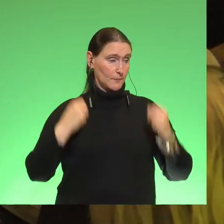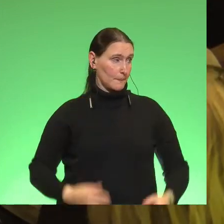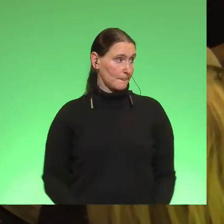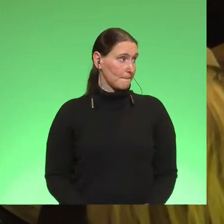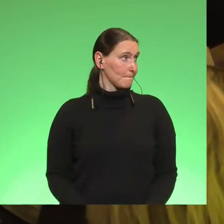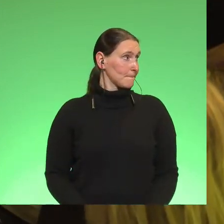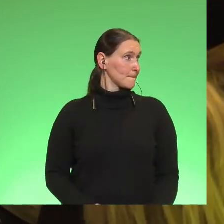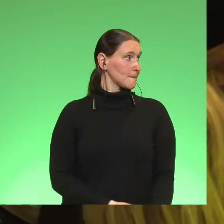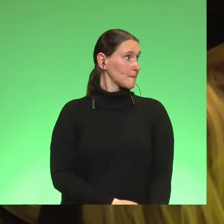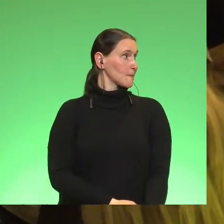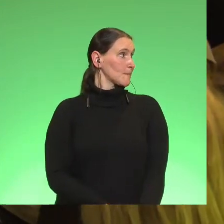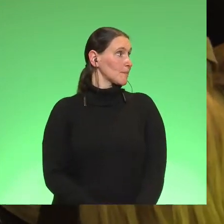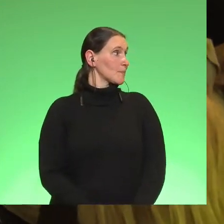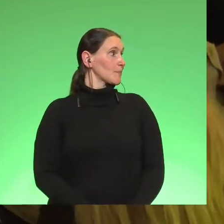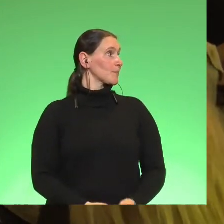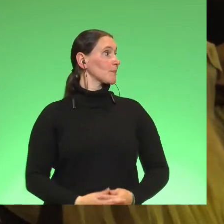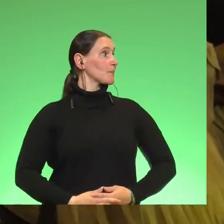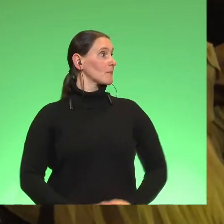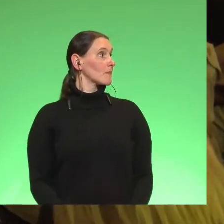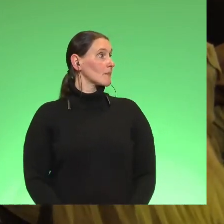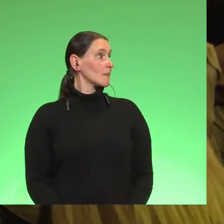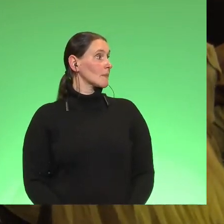Yes.